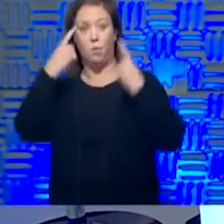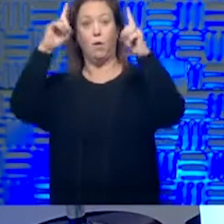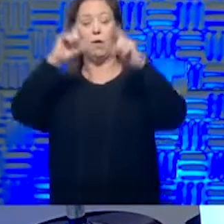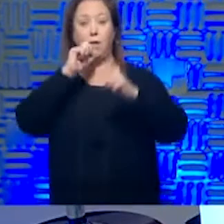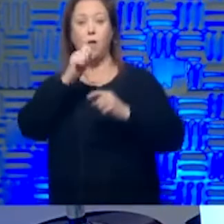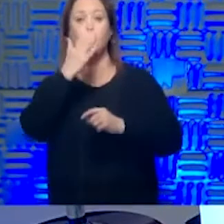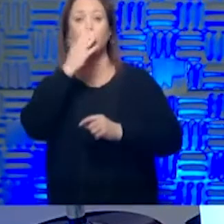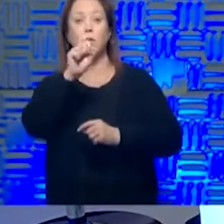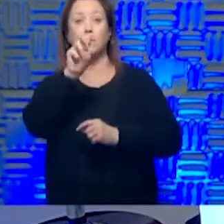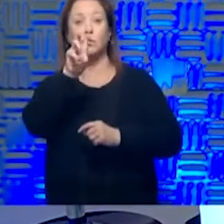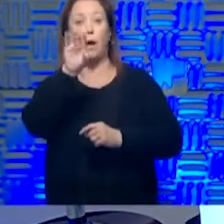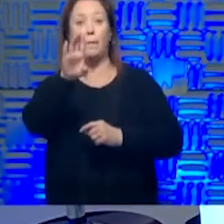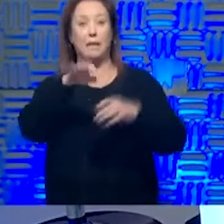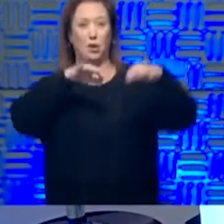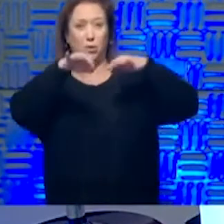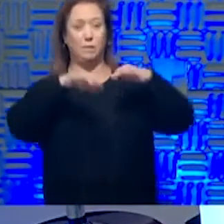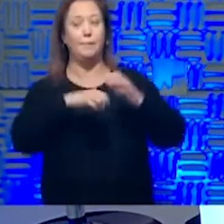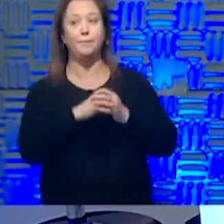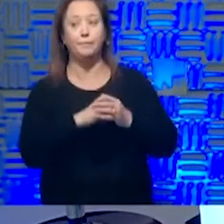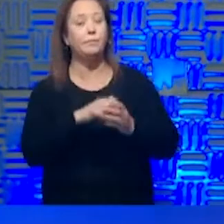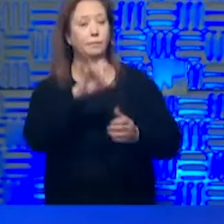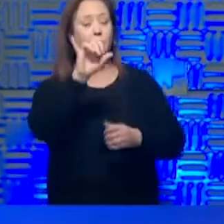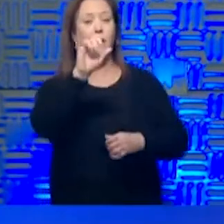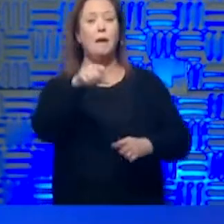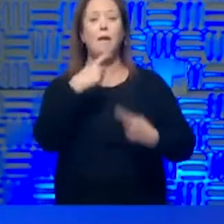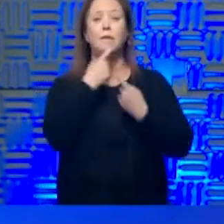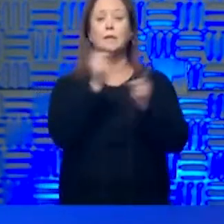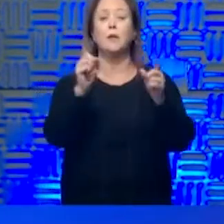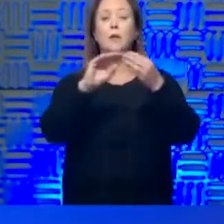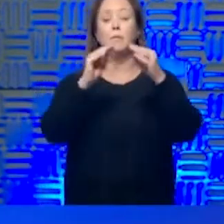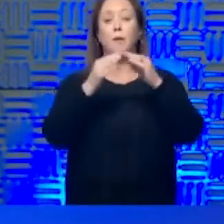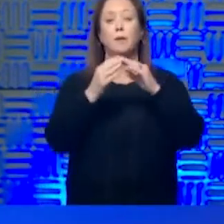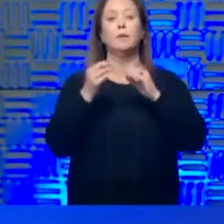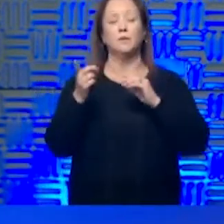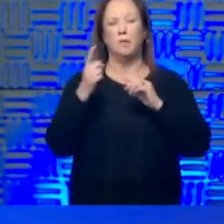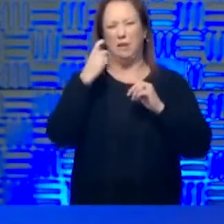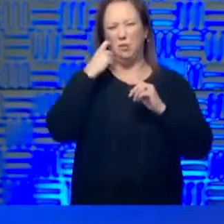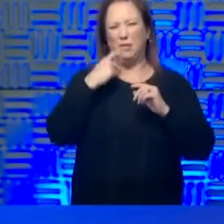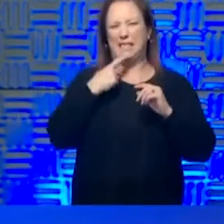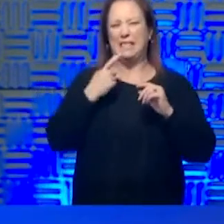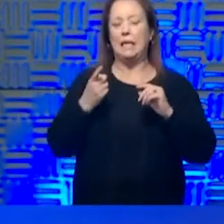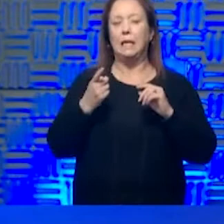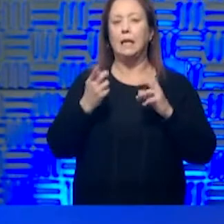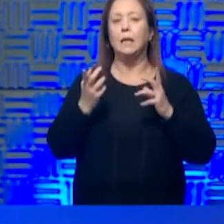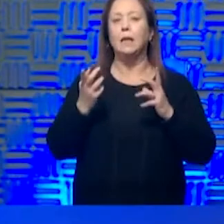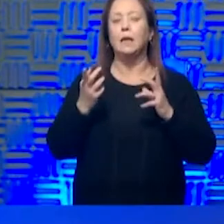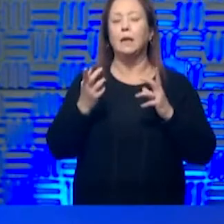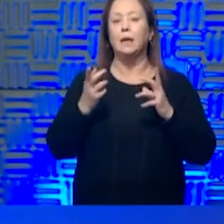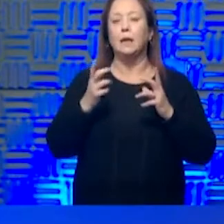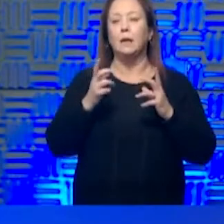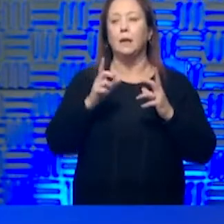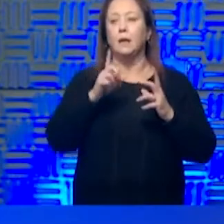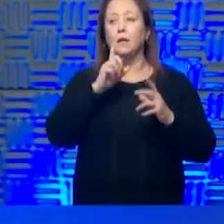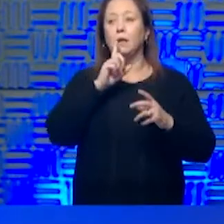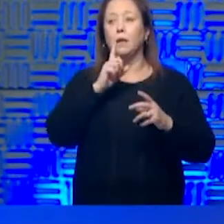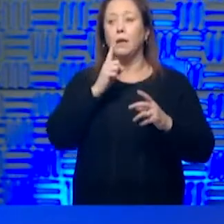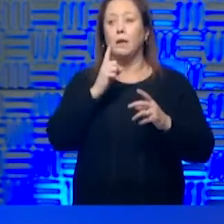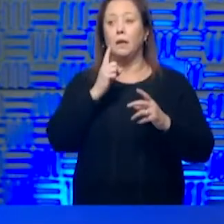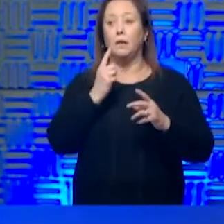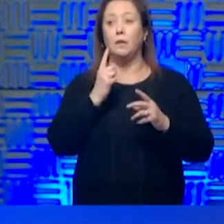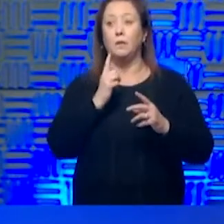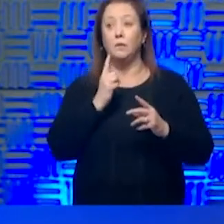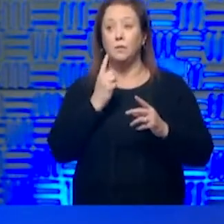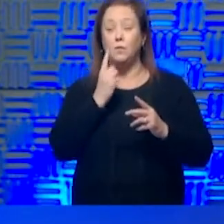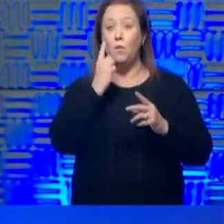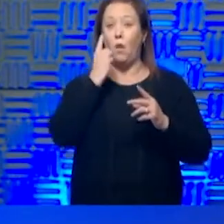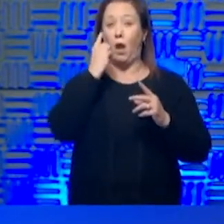good swabs. Yeah, tell us about that. If I can give those numbers. So to echo Dr. Steich's point, you're putting essentially the swab back